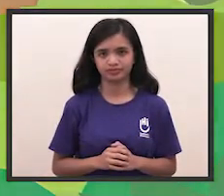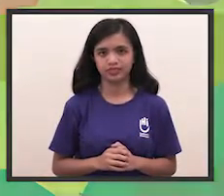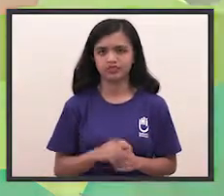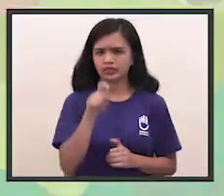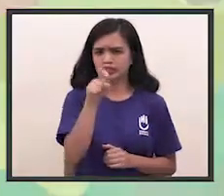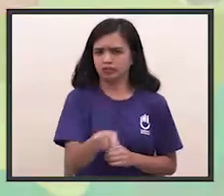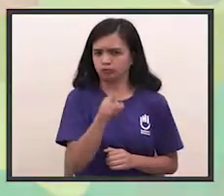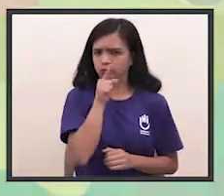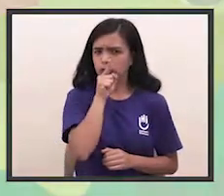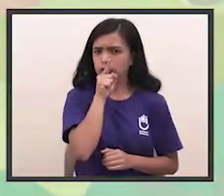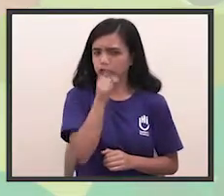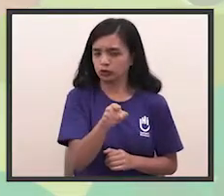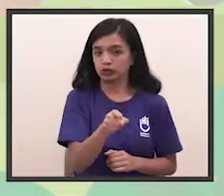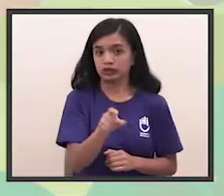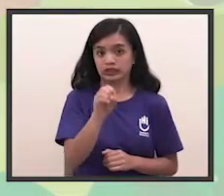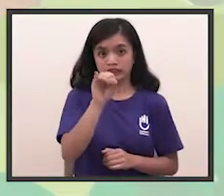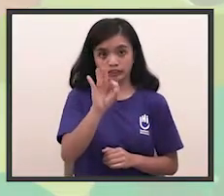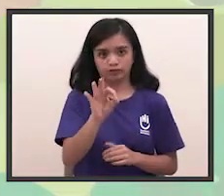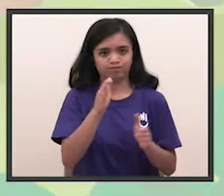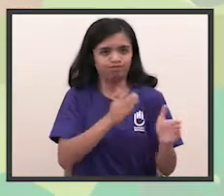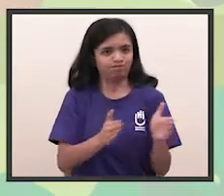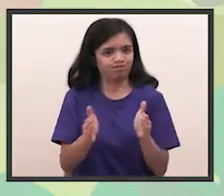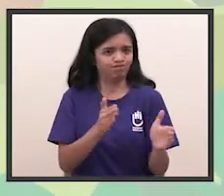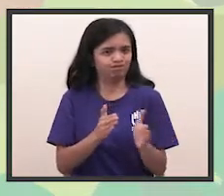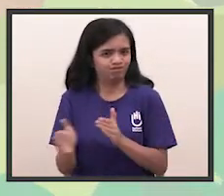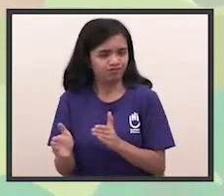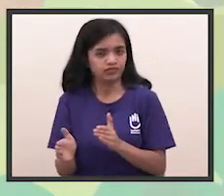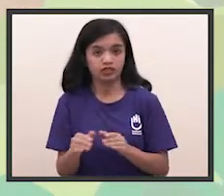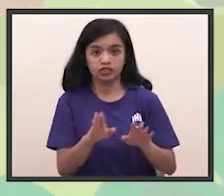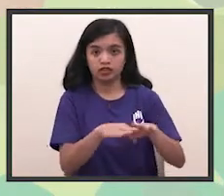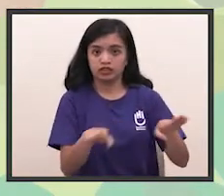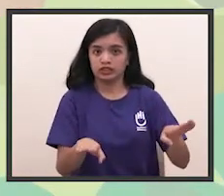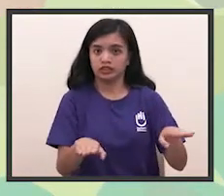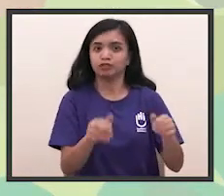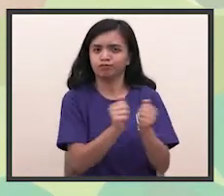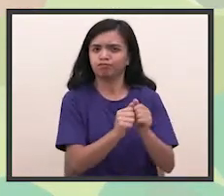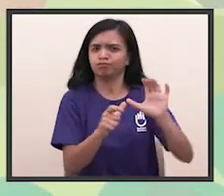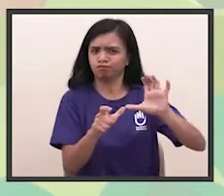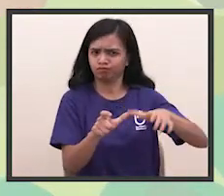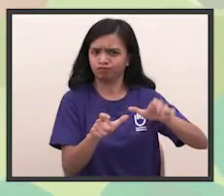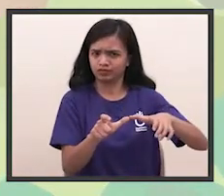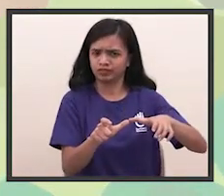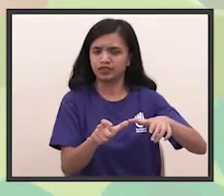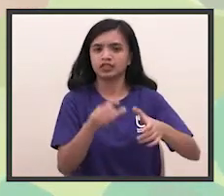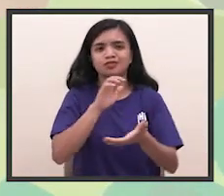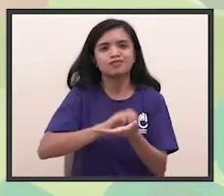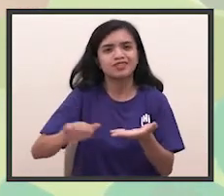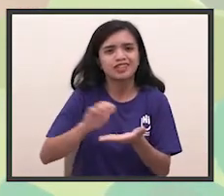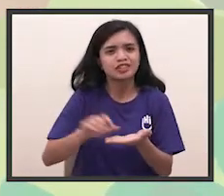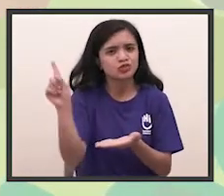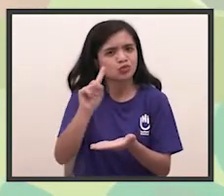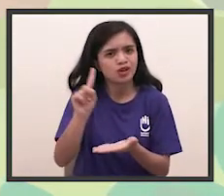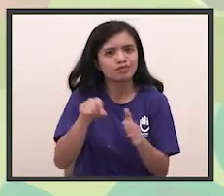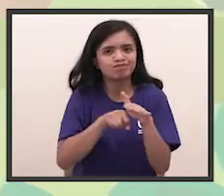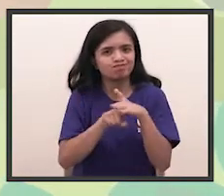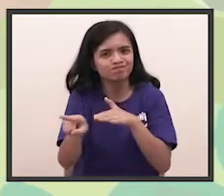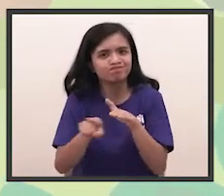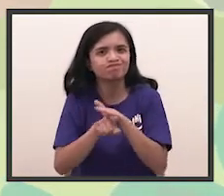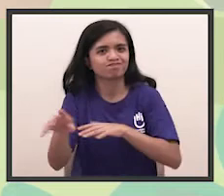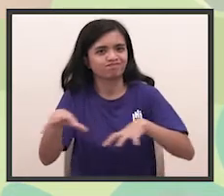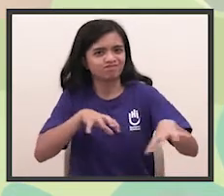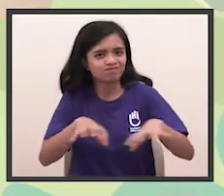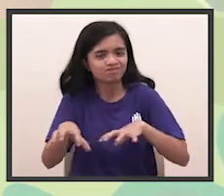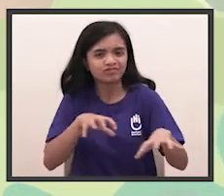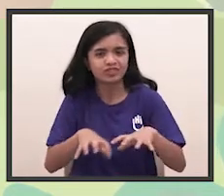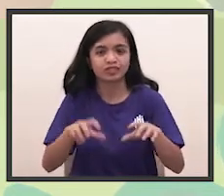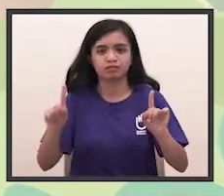Make sure that during preparation stage, children with disabilities practice evacuation